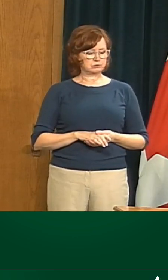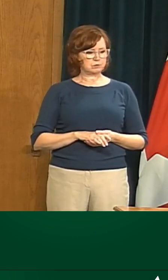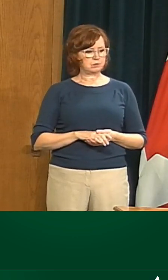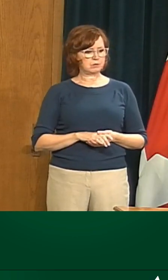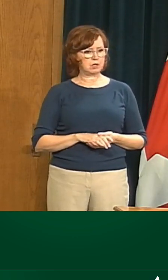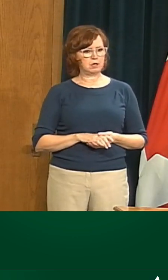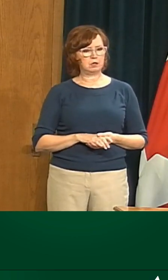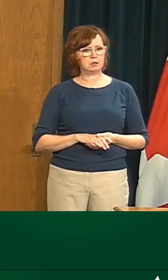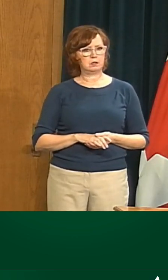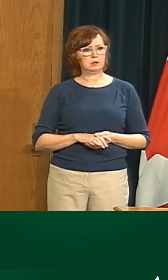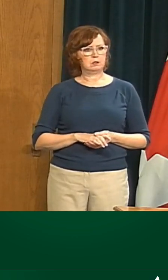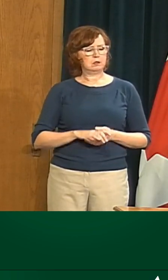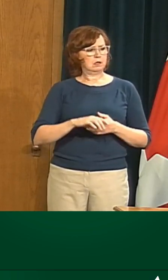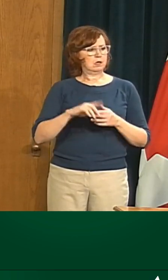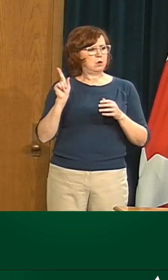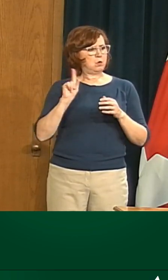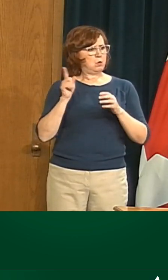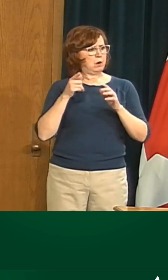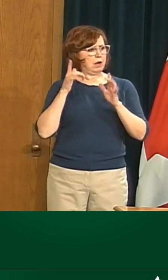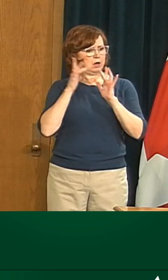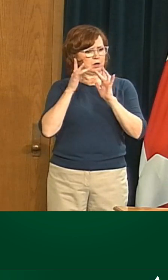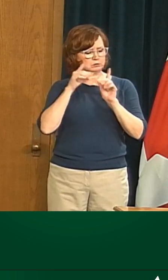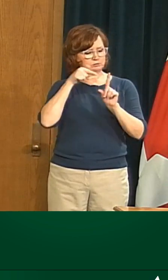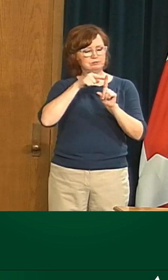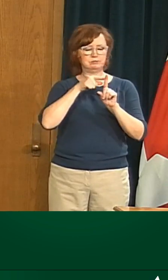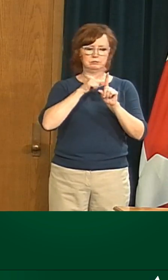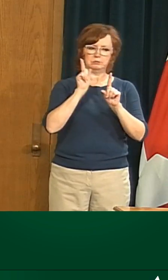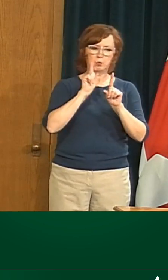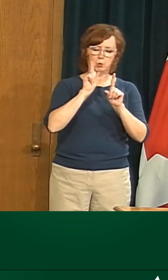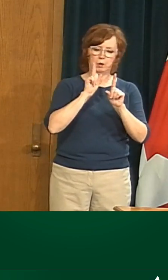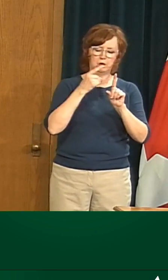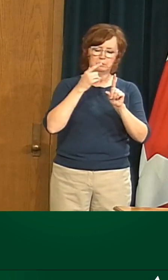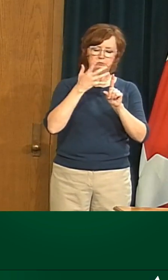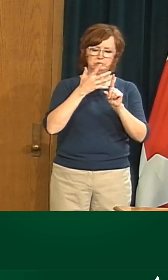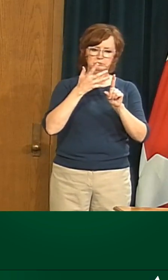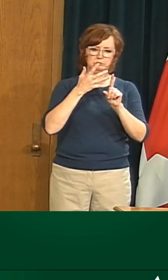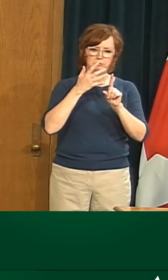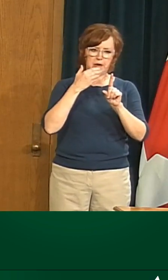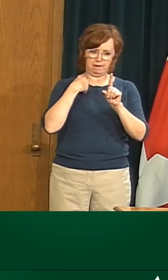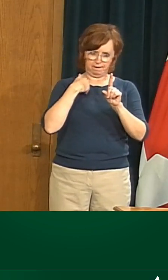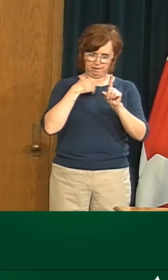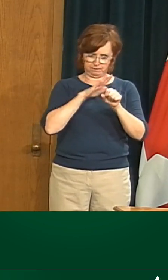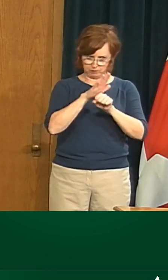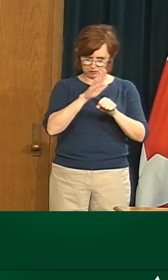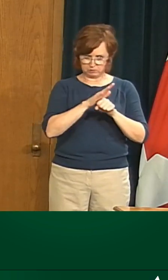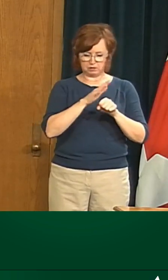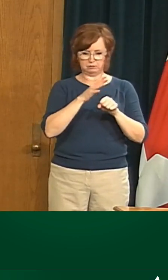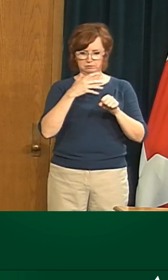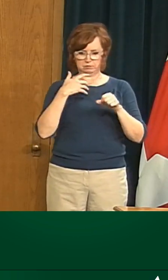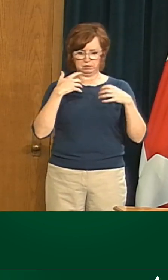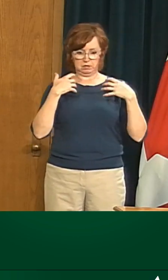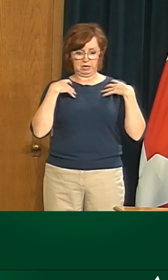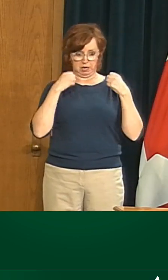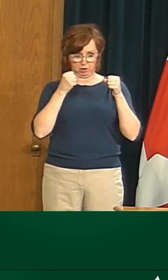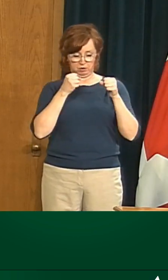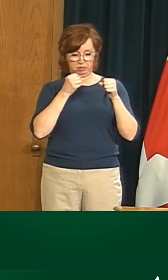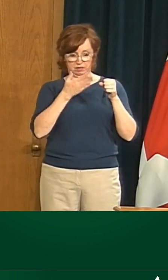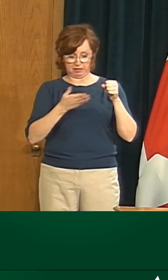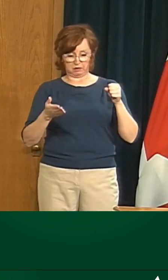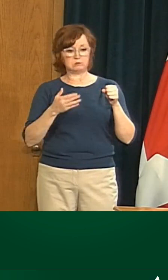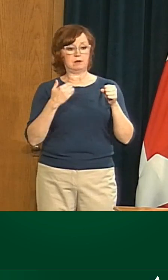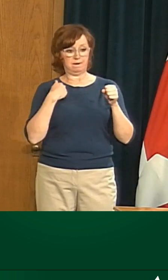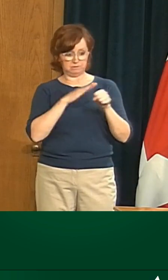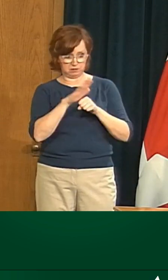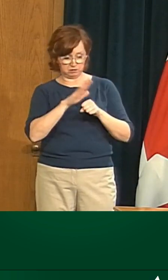will, from a healthcare delivery perspective, to ensure that they have the resources from the public safety agency